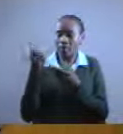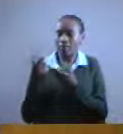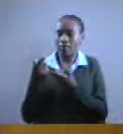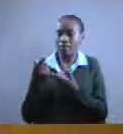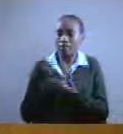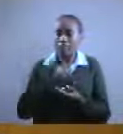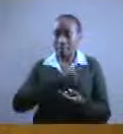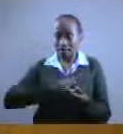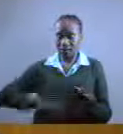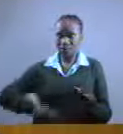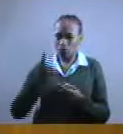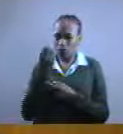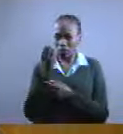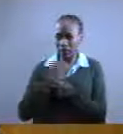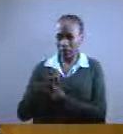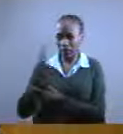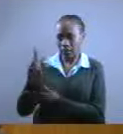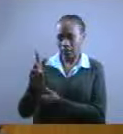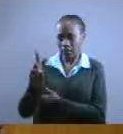it's 2011,